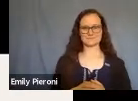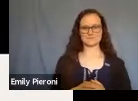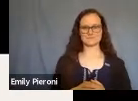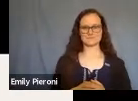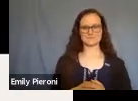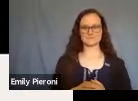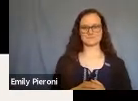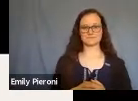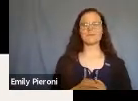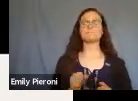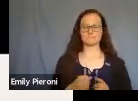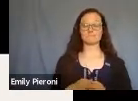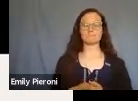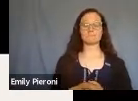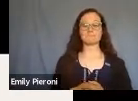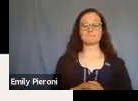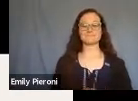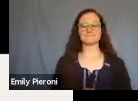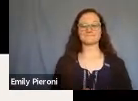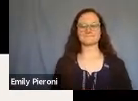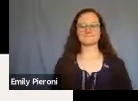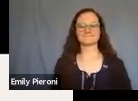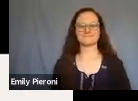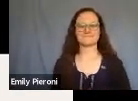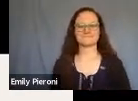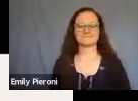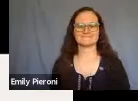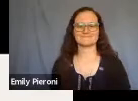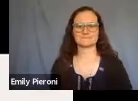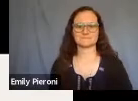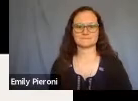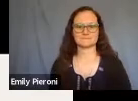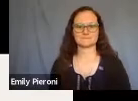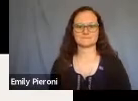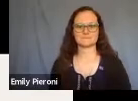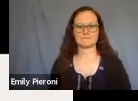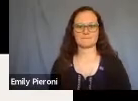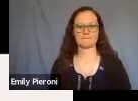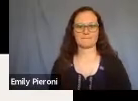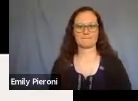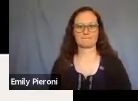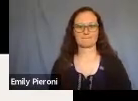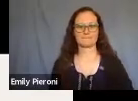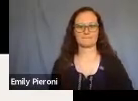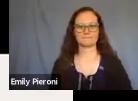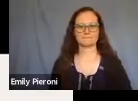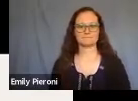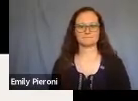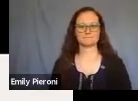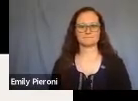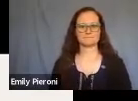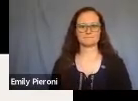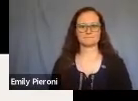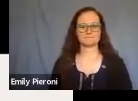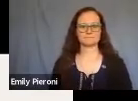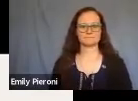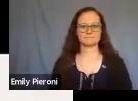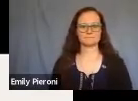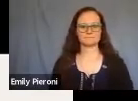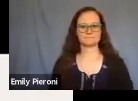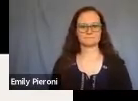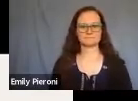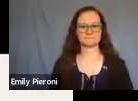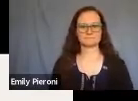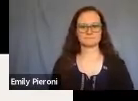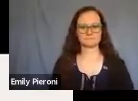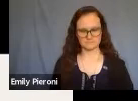talk a little bit more about the wonderful work that they're doing. Let's see, are you all there? Okay, yes, this is